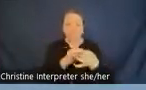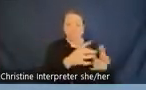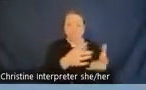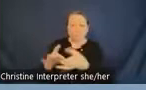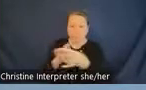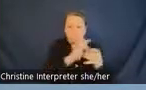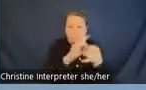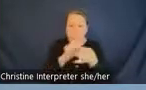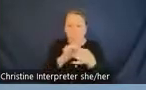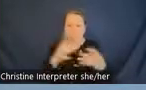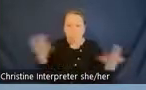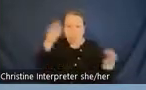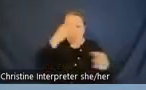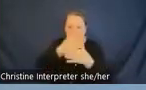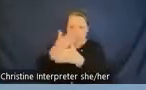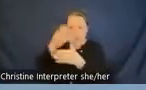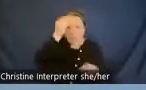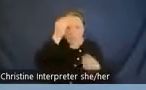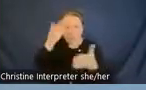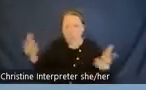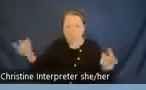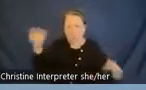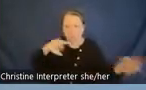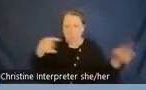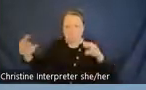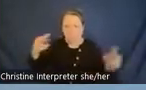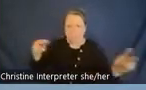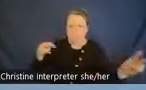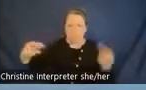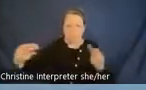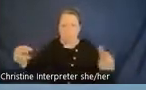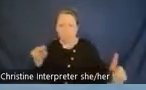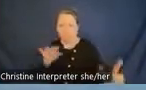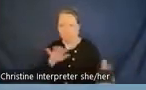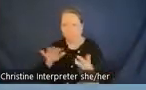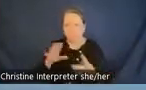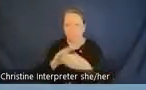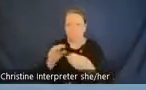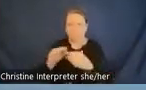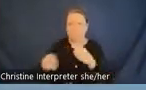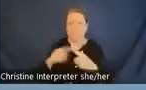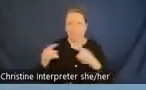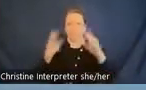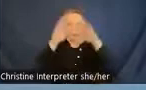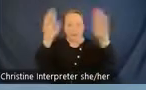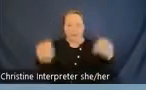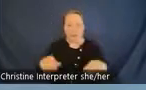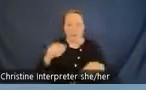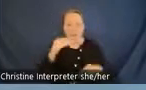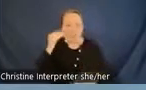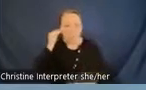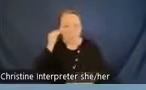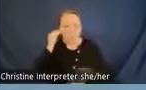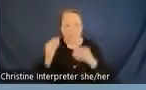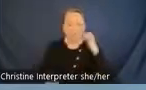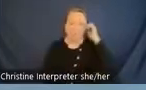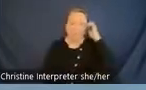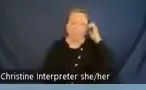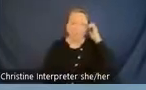on from different people's perspectives about housing. The